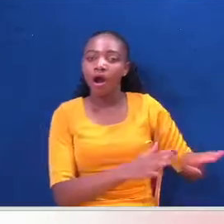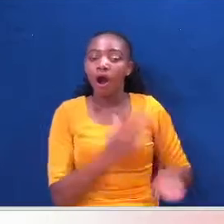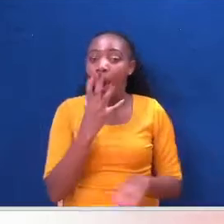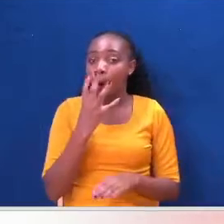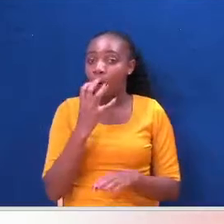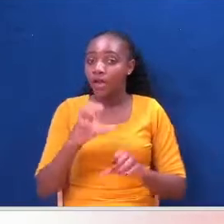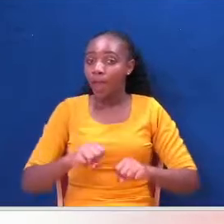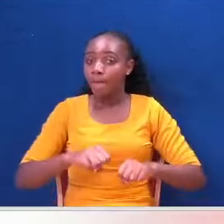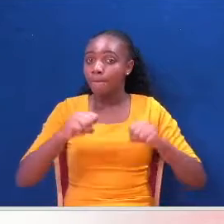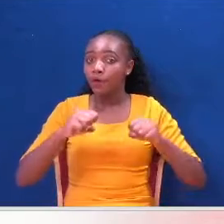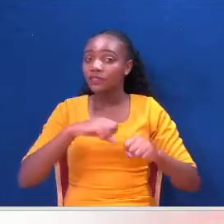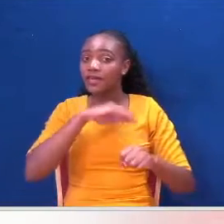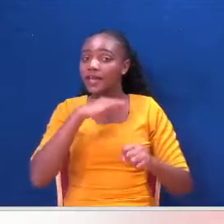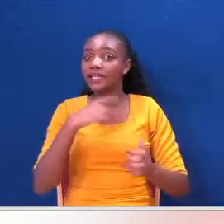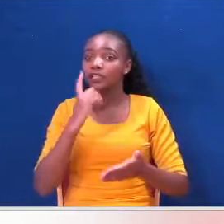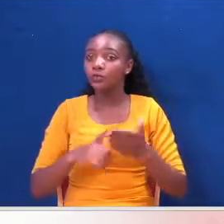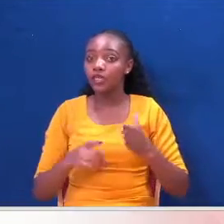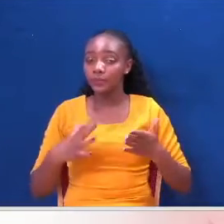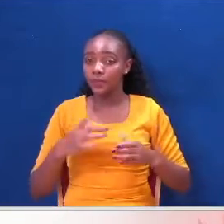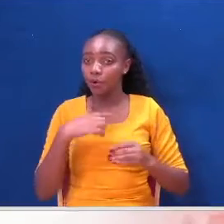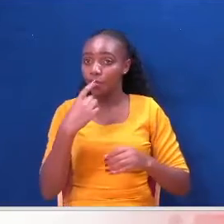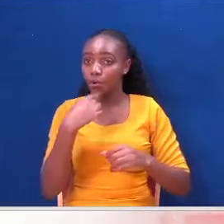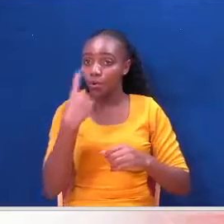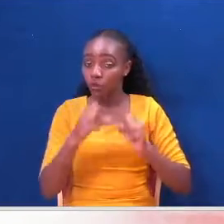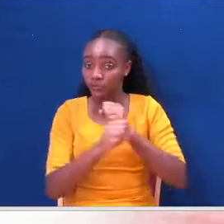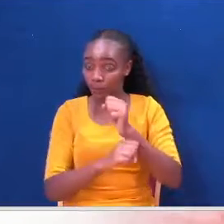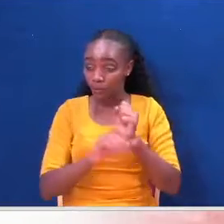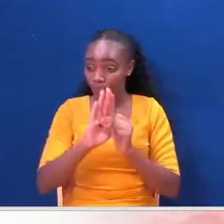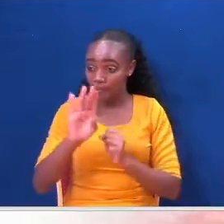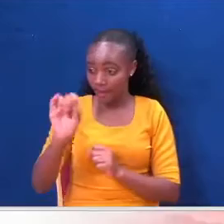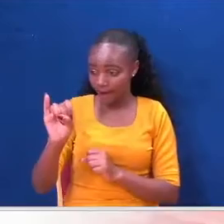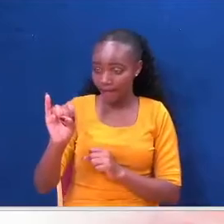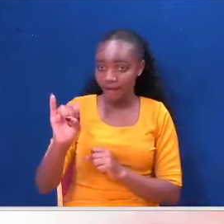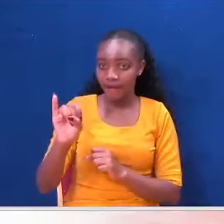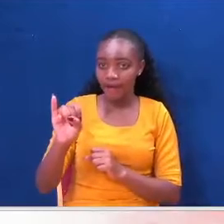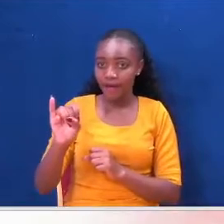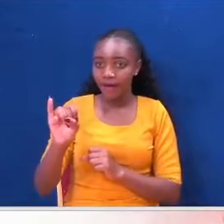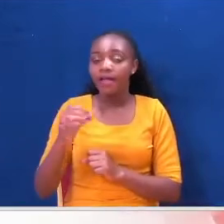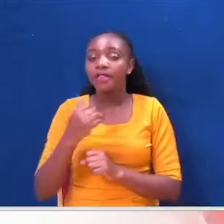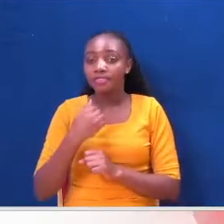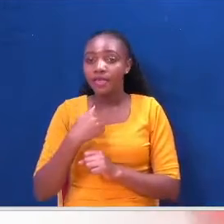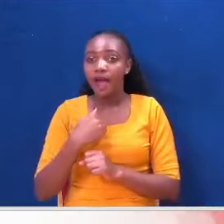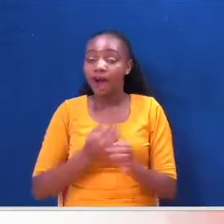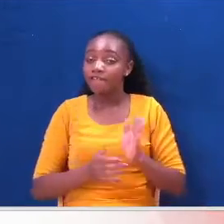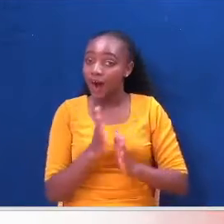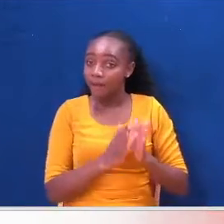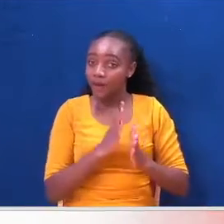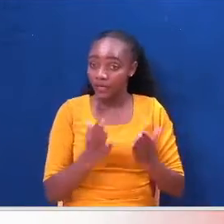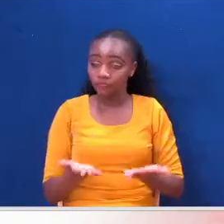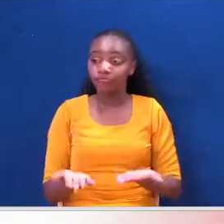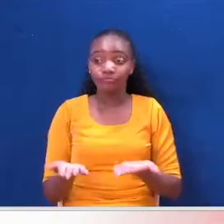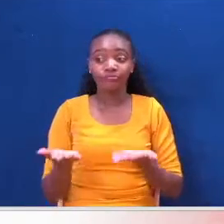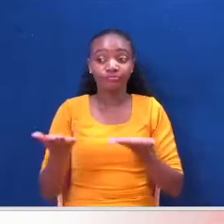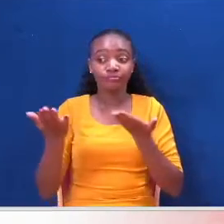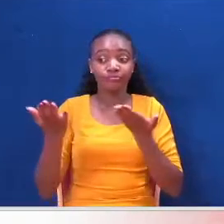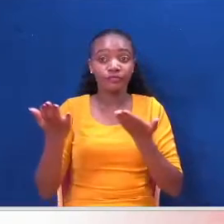Odinga now says that the supporters of the paused Building Bridges initiative have an alternative plan to revive the bill